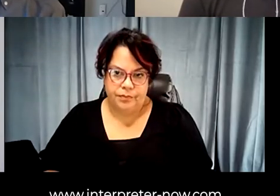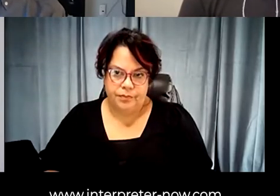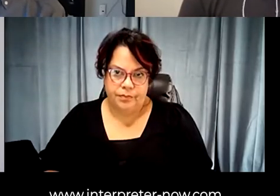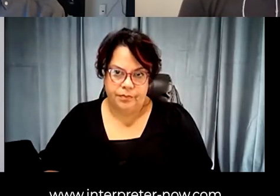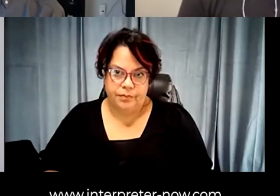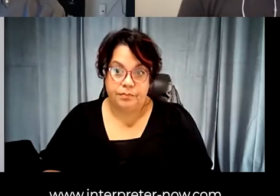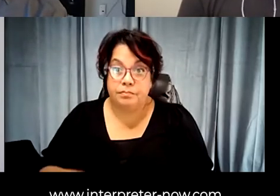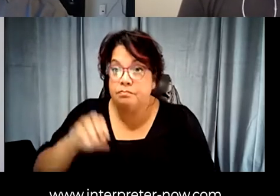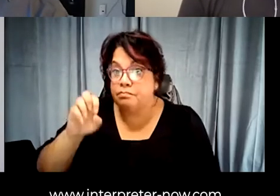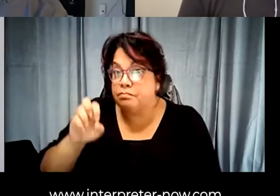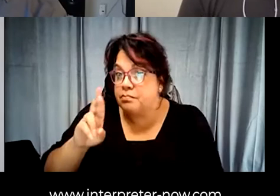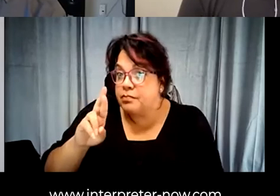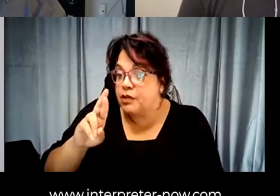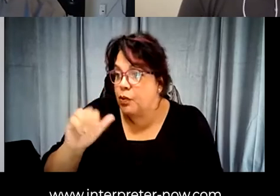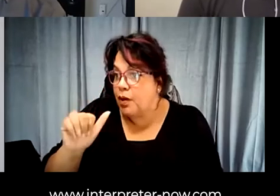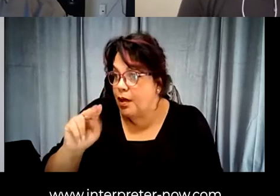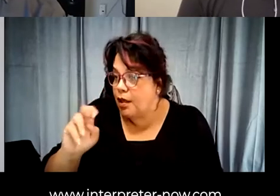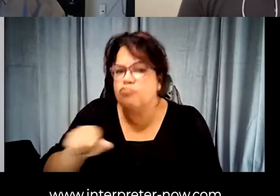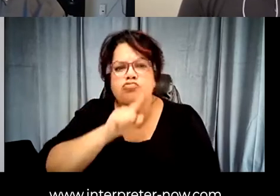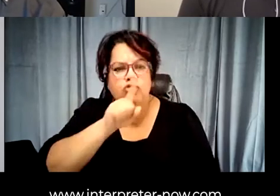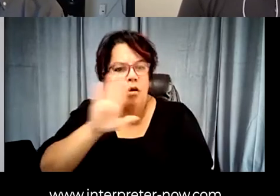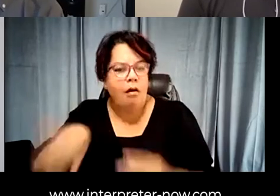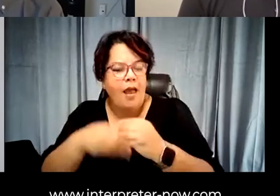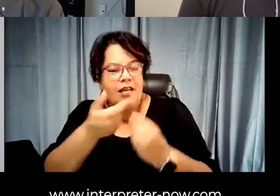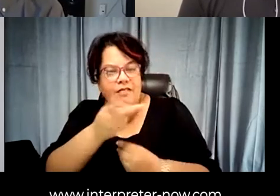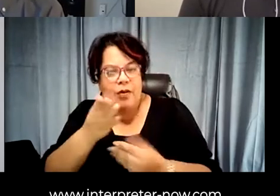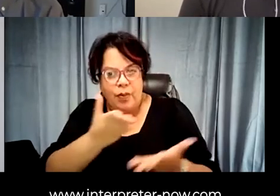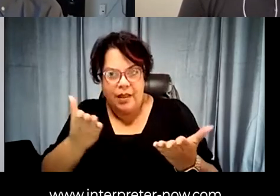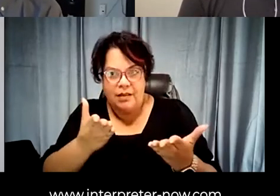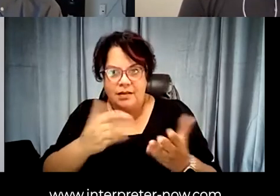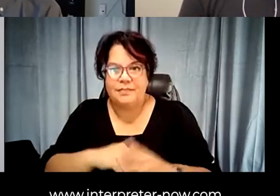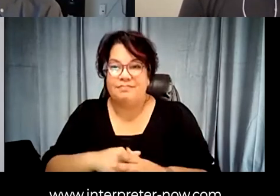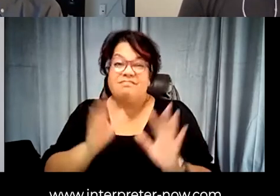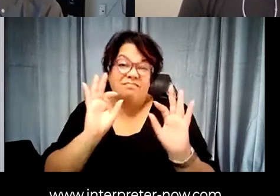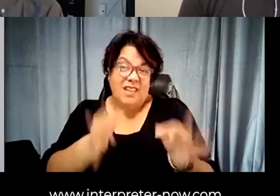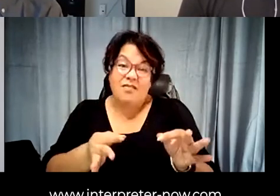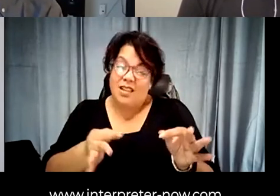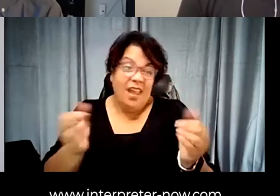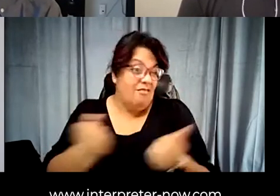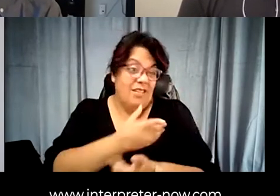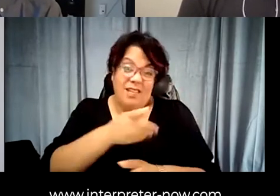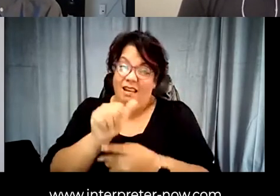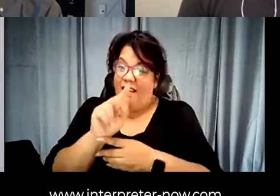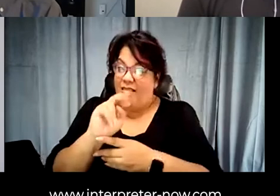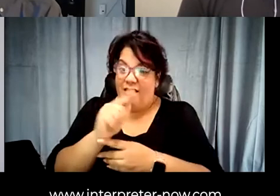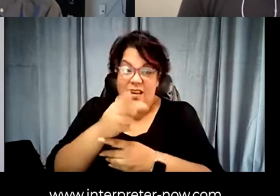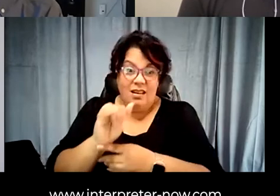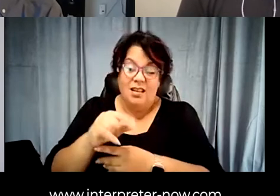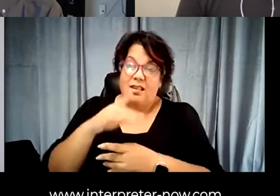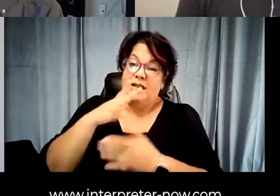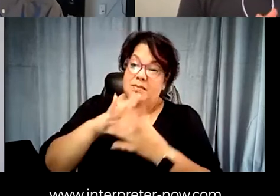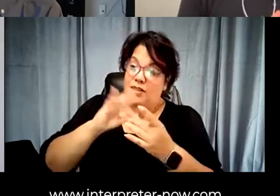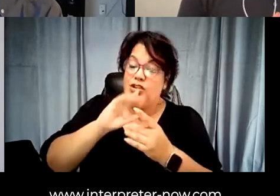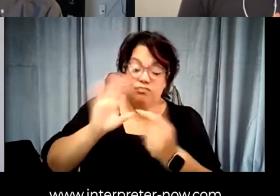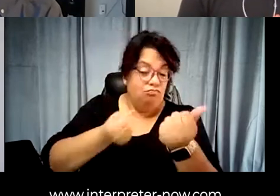Erayna, yeah. Yeah, I'll add a couple of things. To definitely echo everything Anthony was saying on that. Within